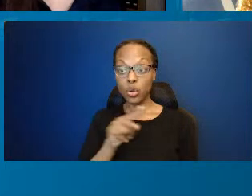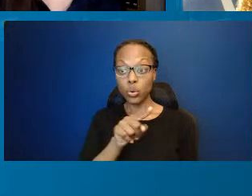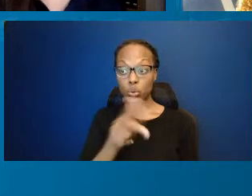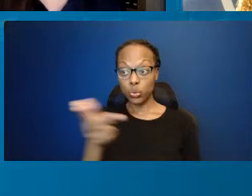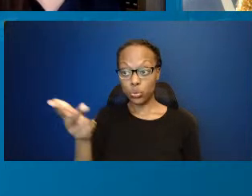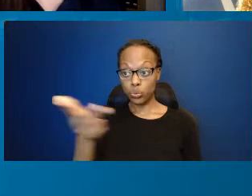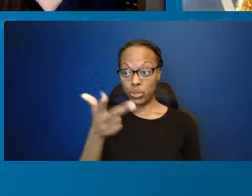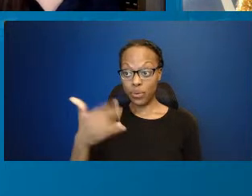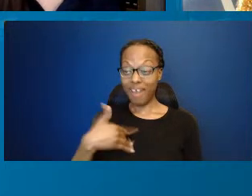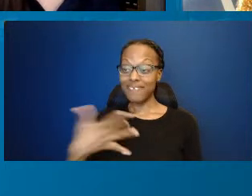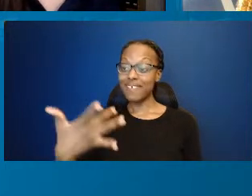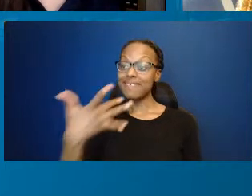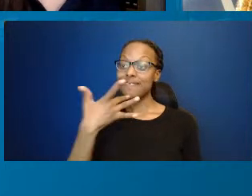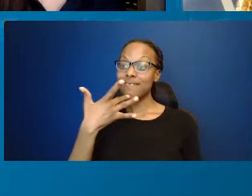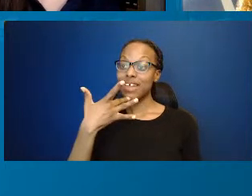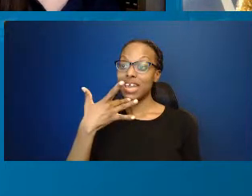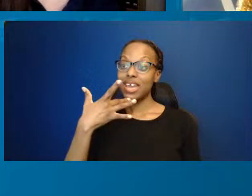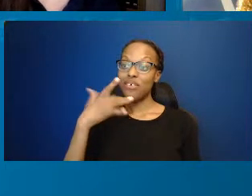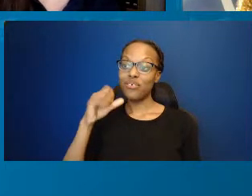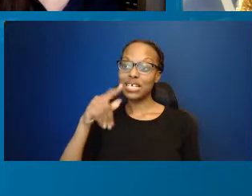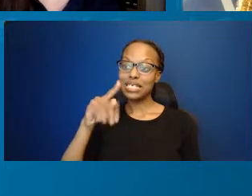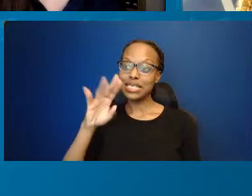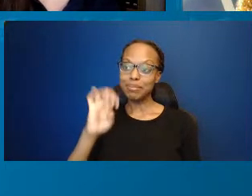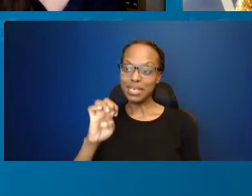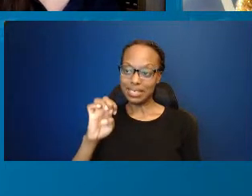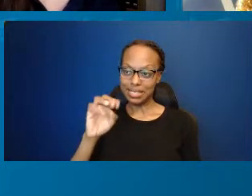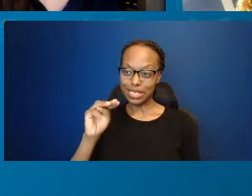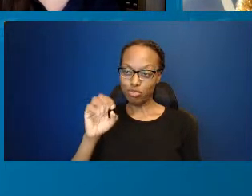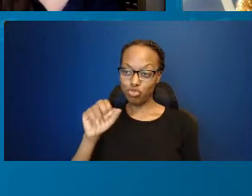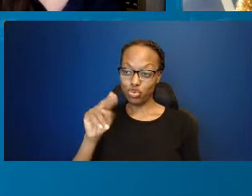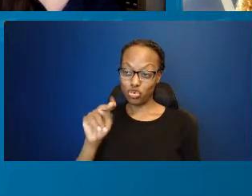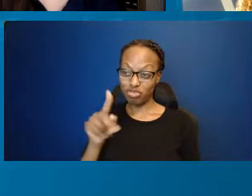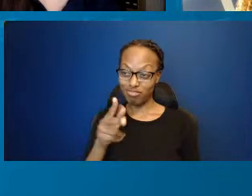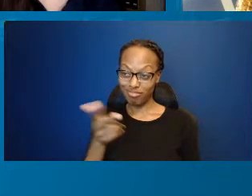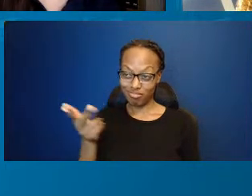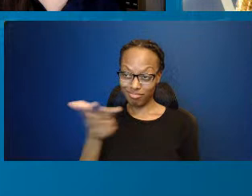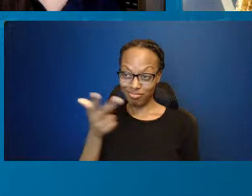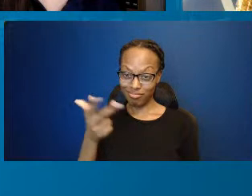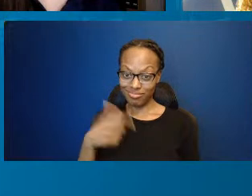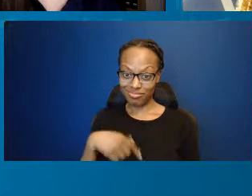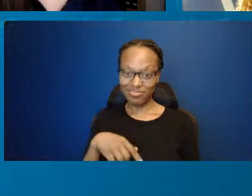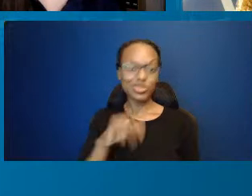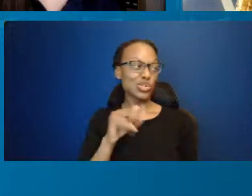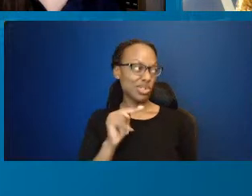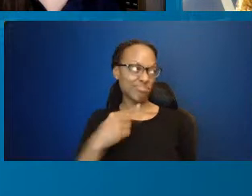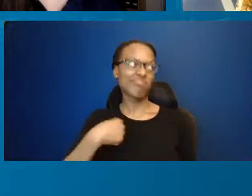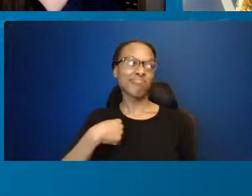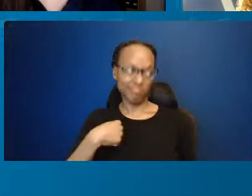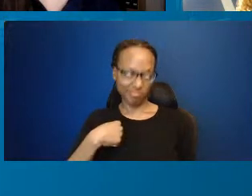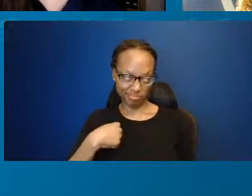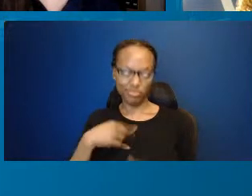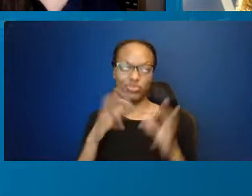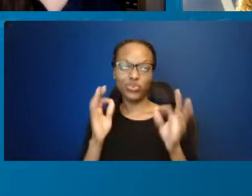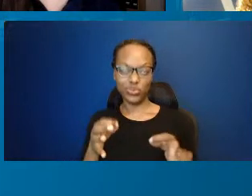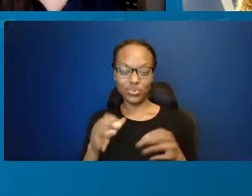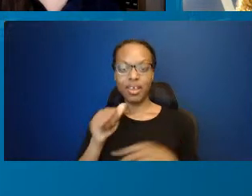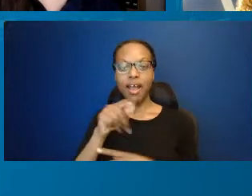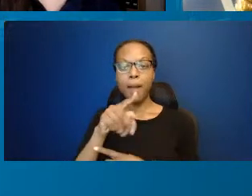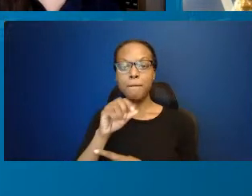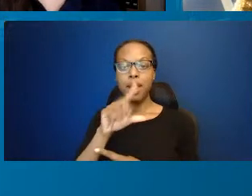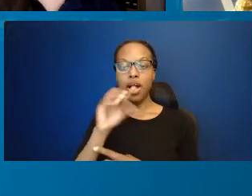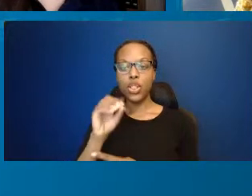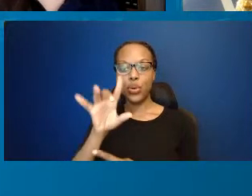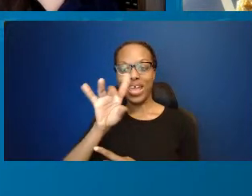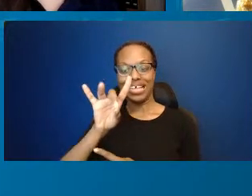favorite space mission, since you're all space nerds like us? I do, for sure. Apollo 8